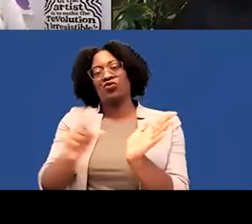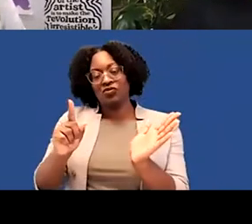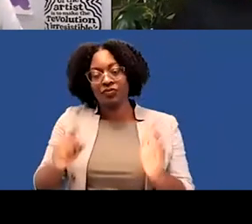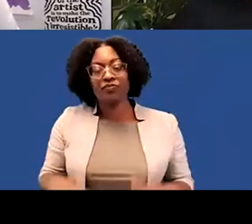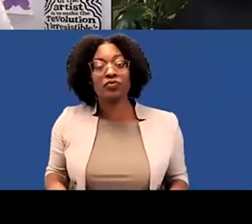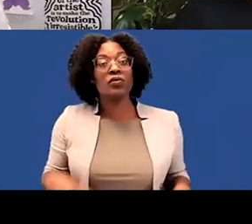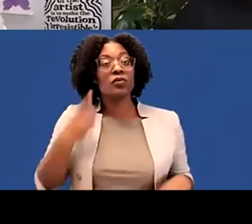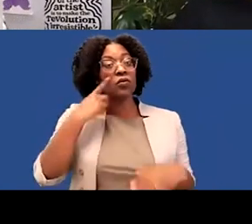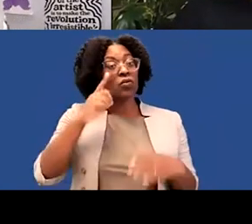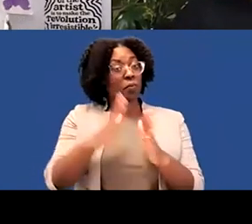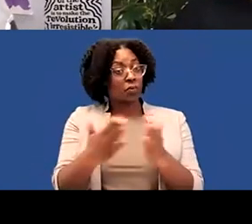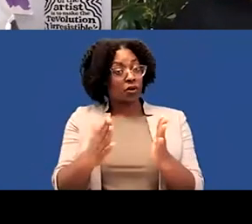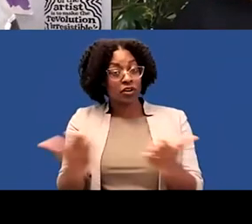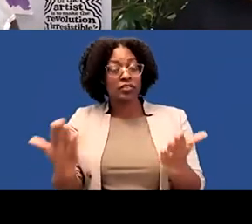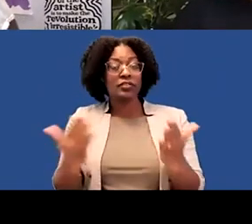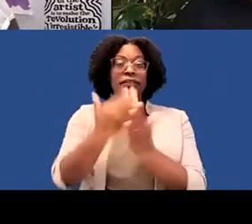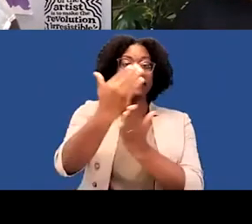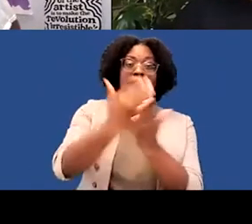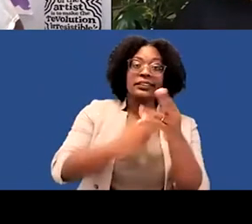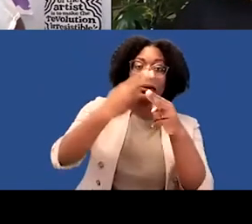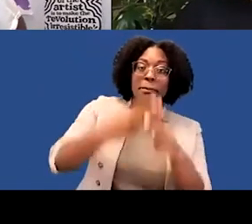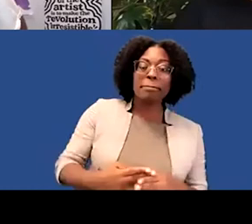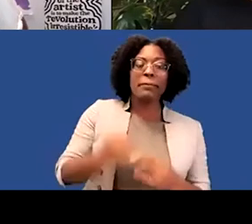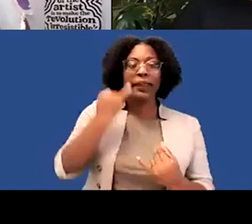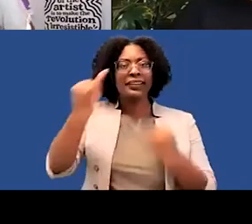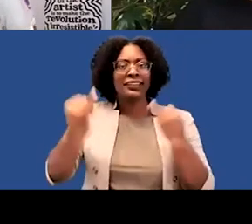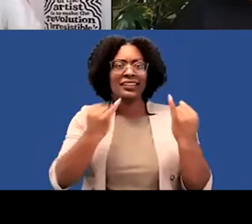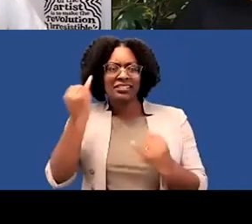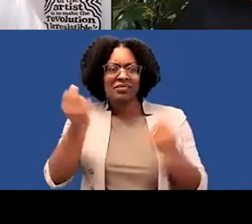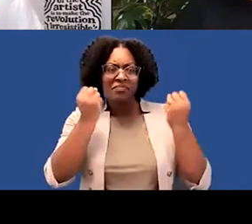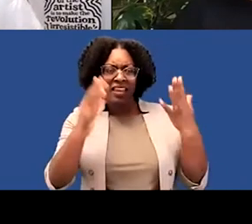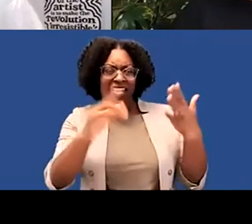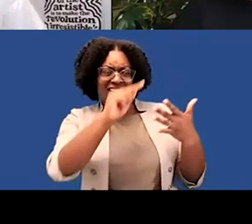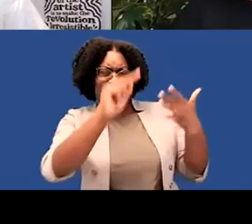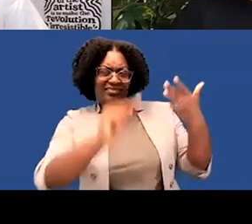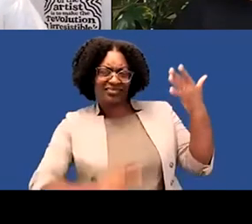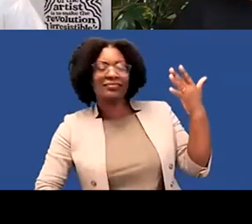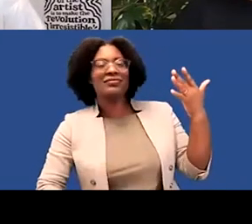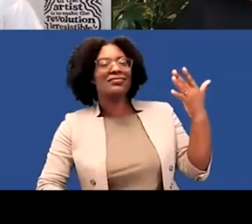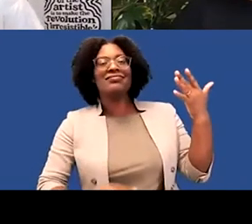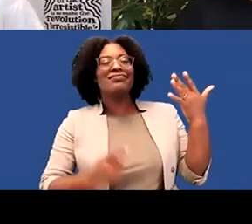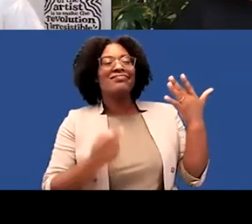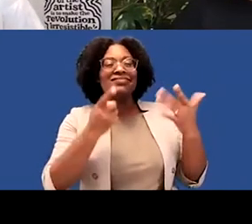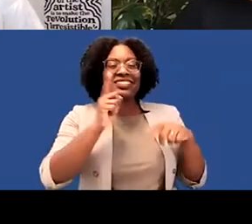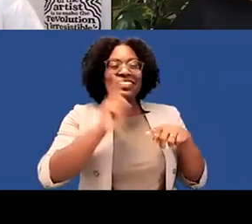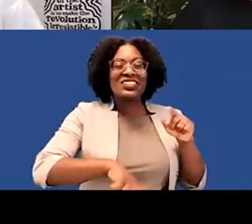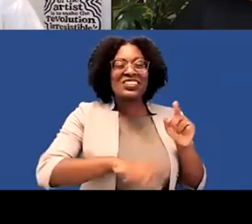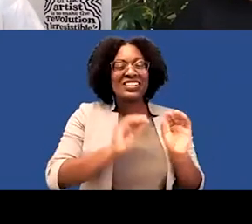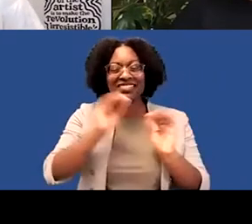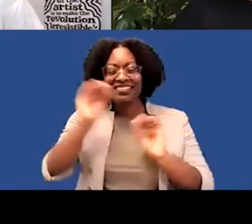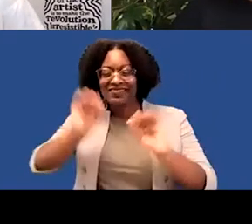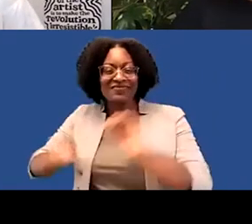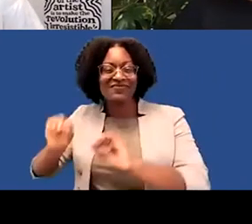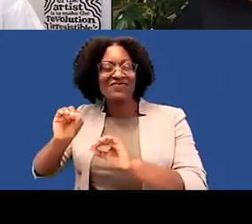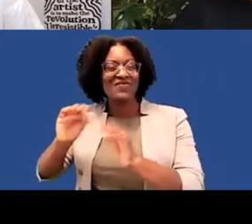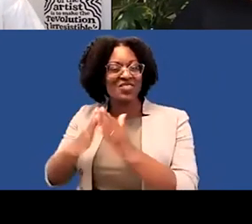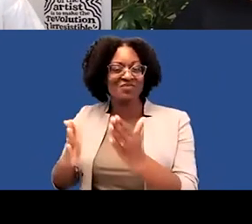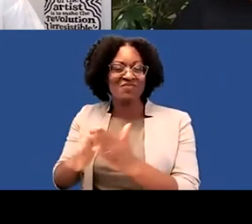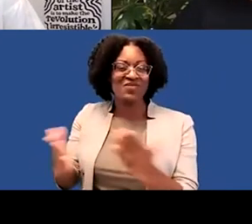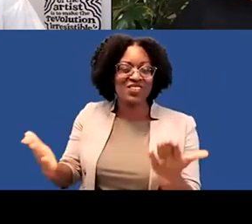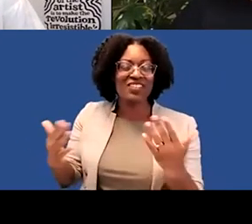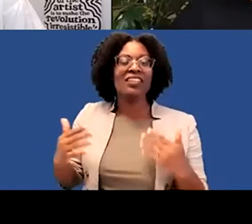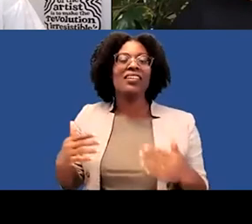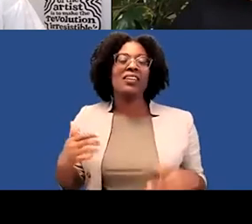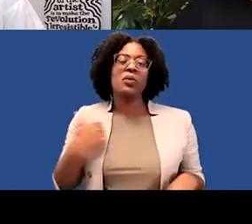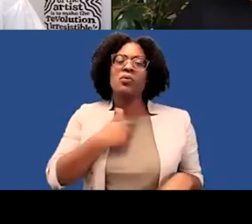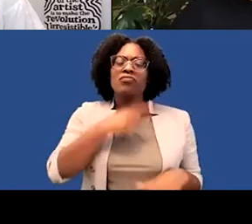ideas, I mean, a lot of them actually didn't make it into the project because it kept evolving. And I think, you know, we were interested in essays, we